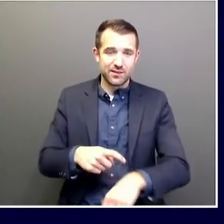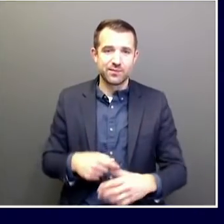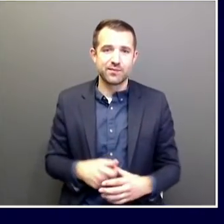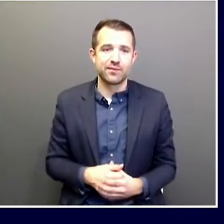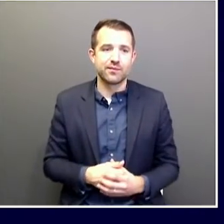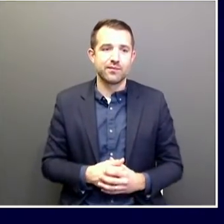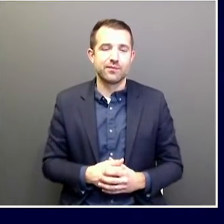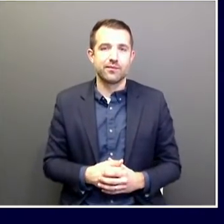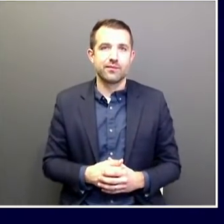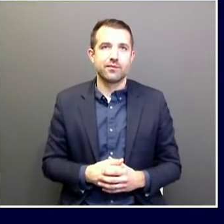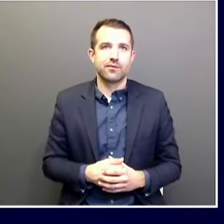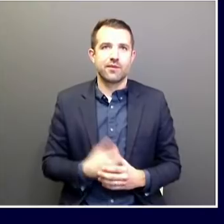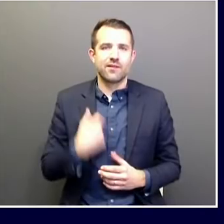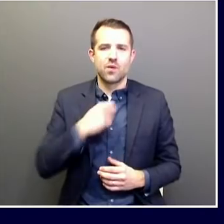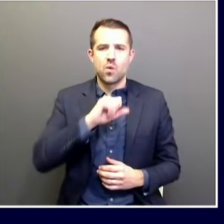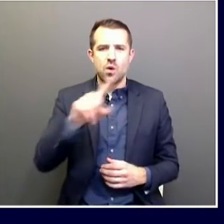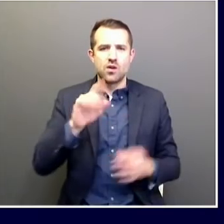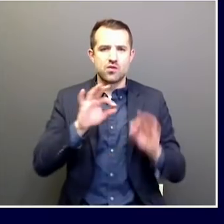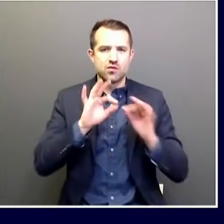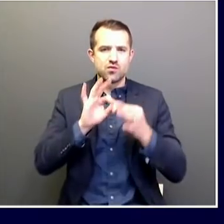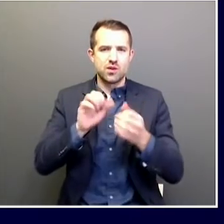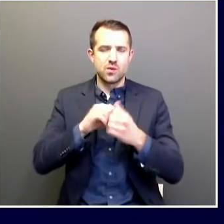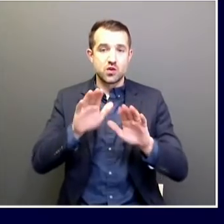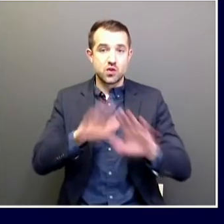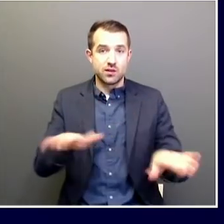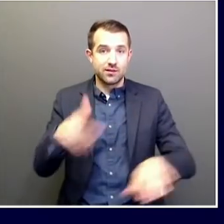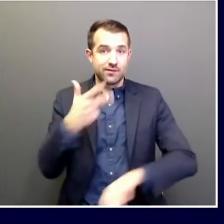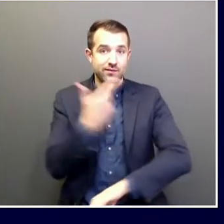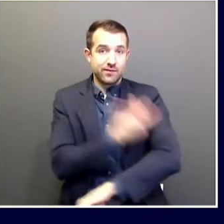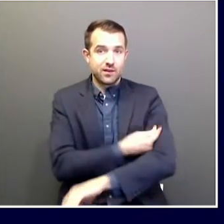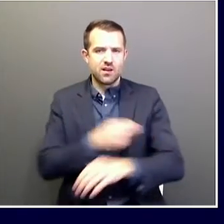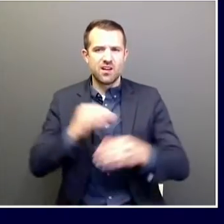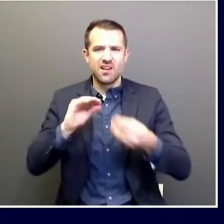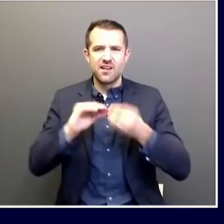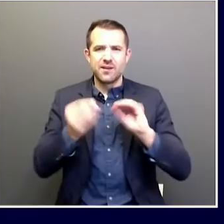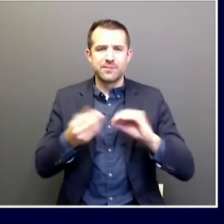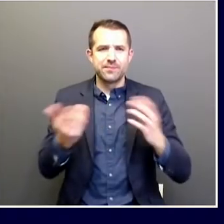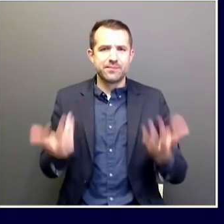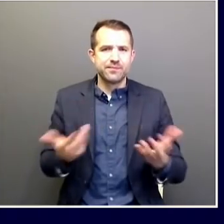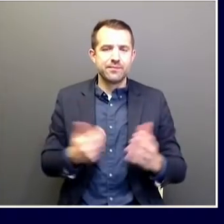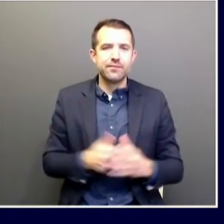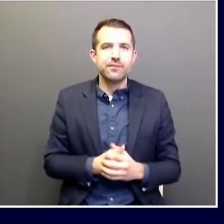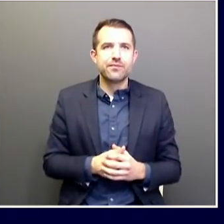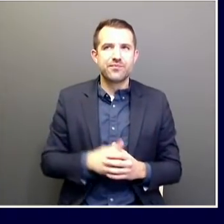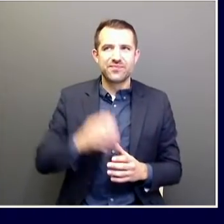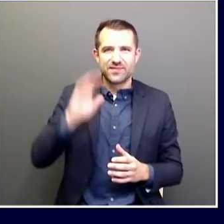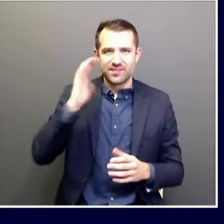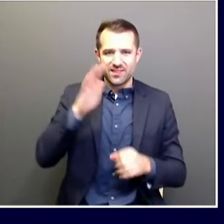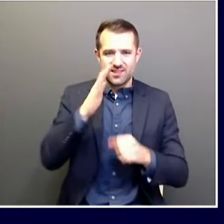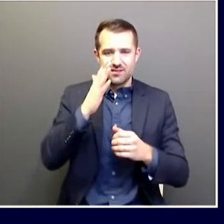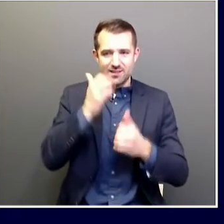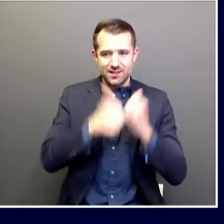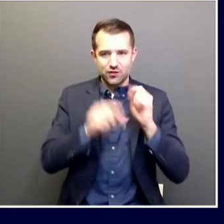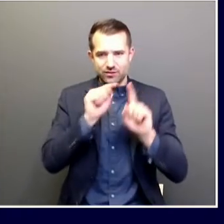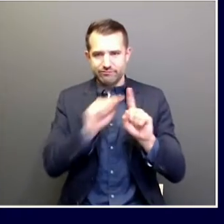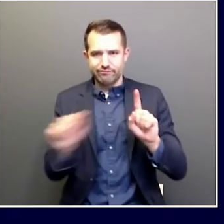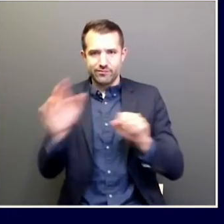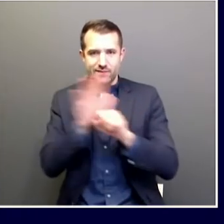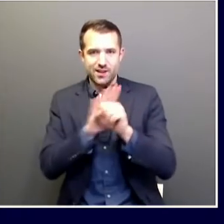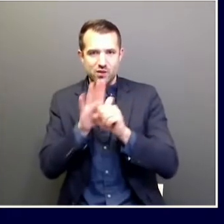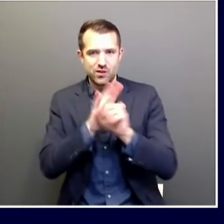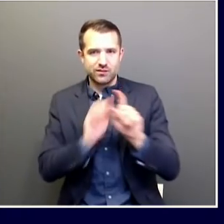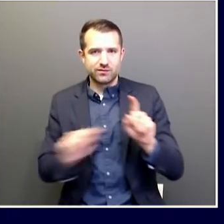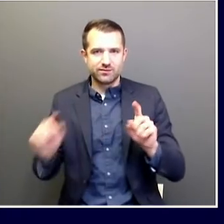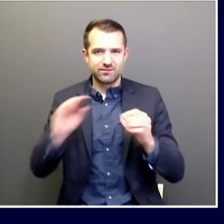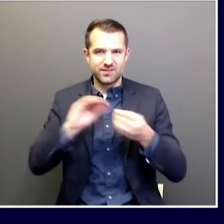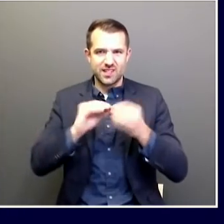child vaccination rates. There are some pretty significant disparities between the counties on this metric. Do you see that as an issue of accessibility